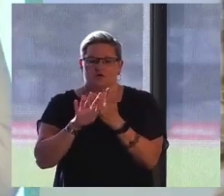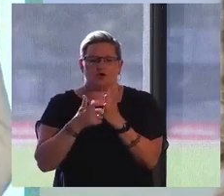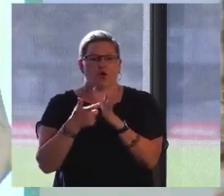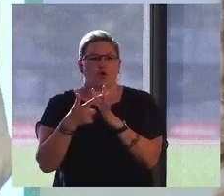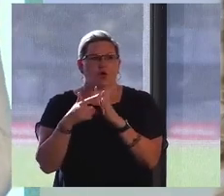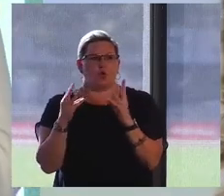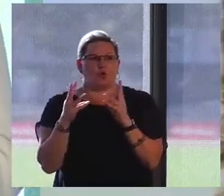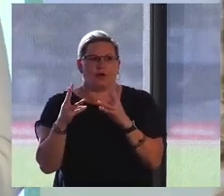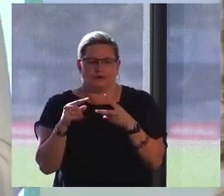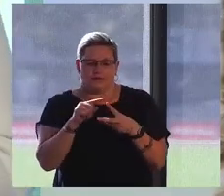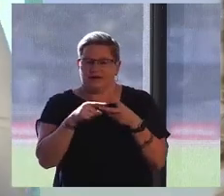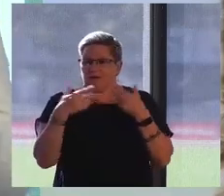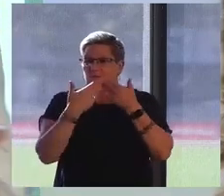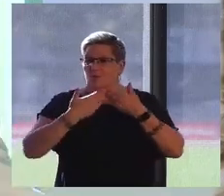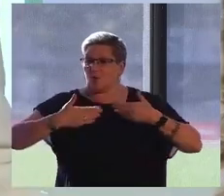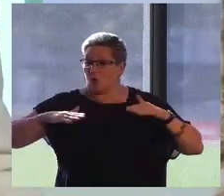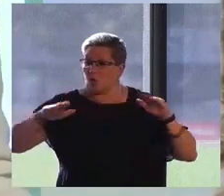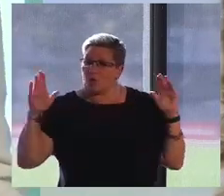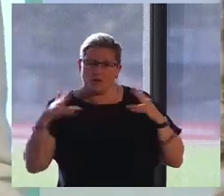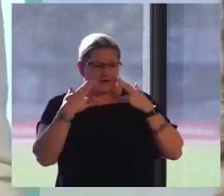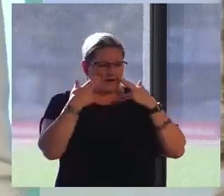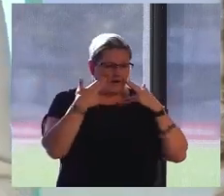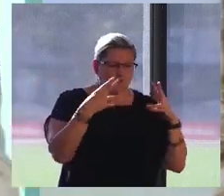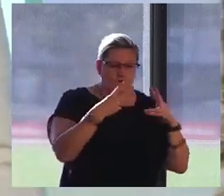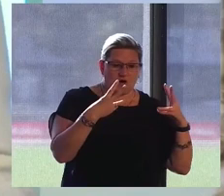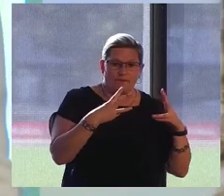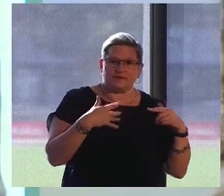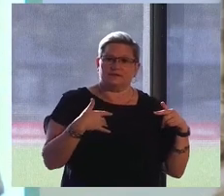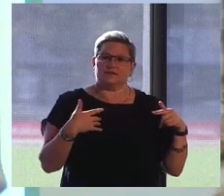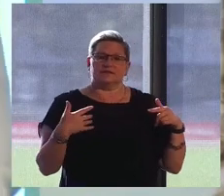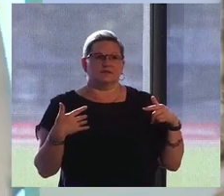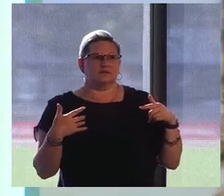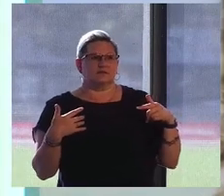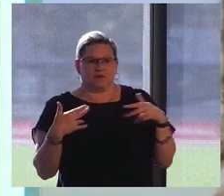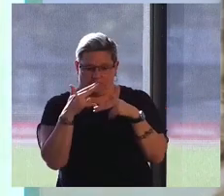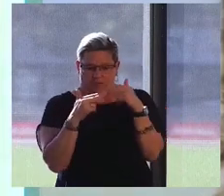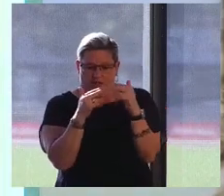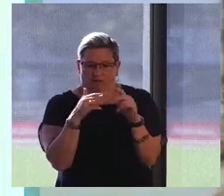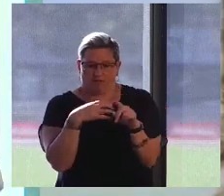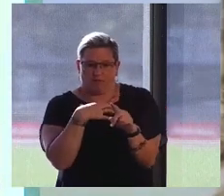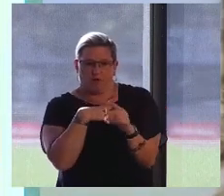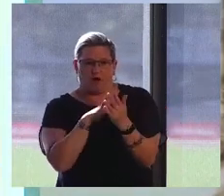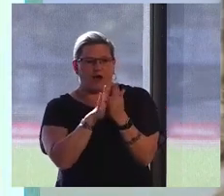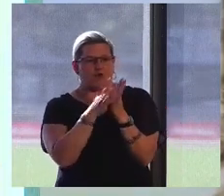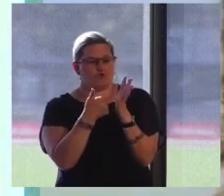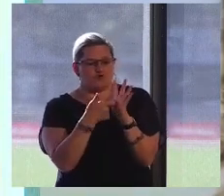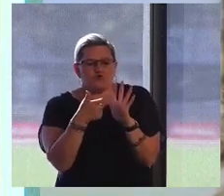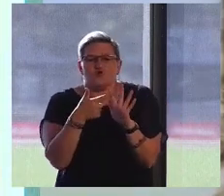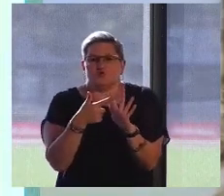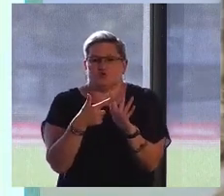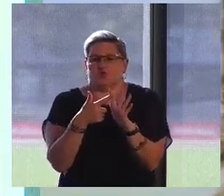and climate and the intersection where we have to build so much more renewable energy, I was reading a really interesting paper on this